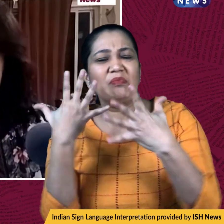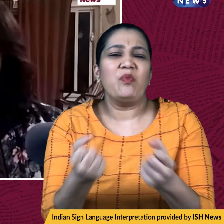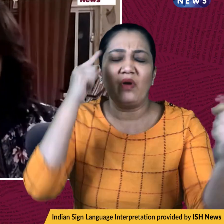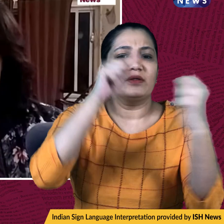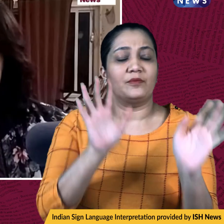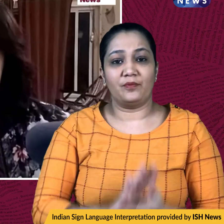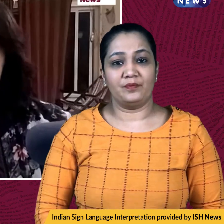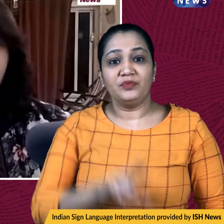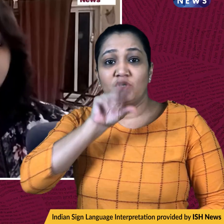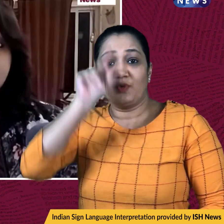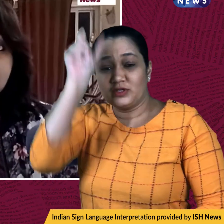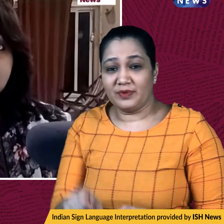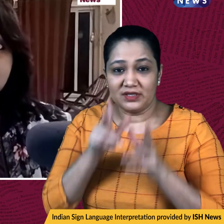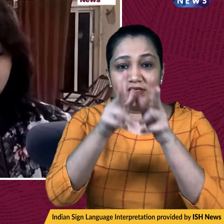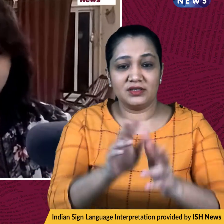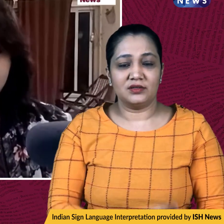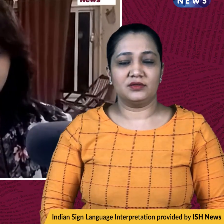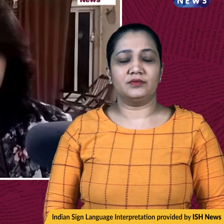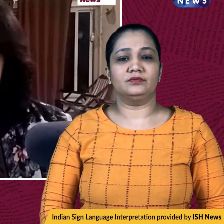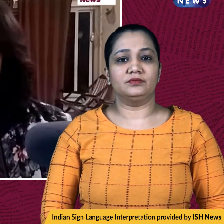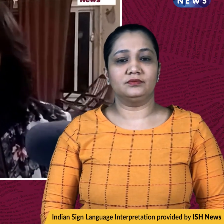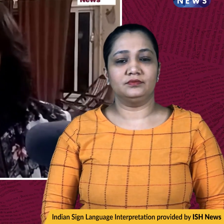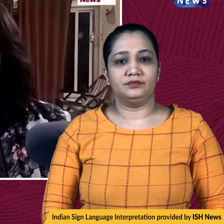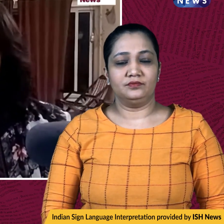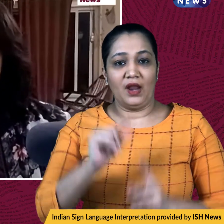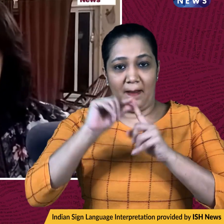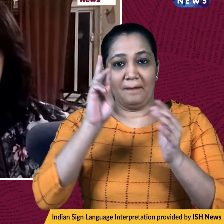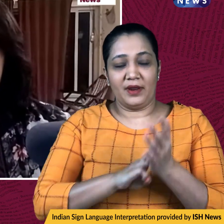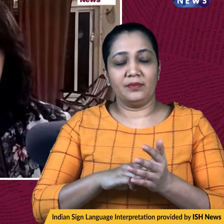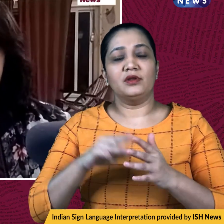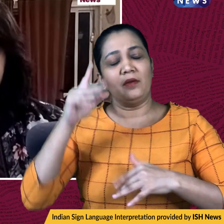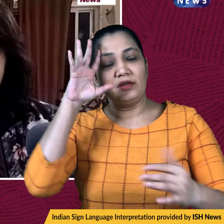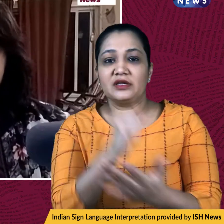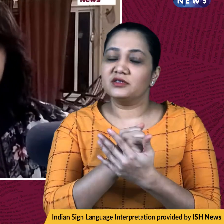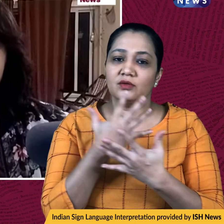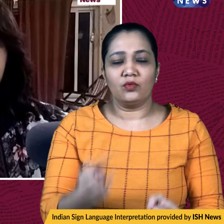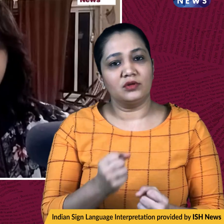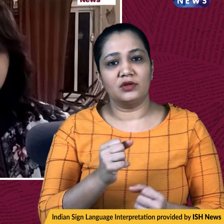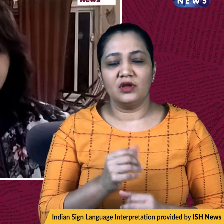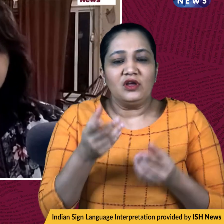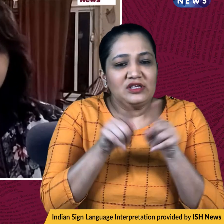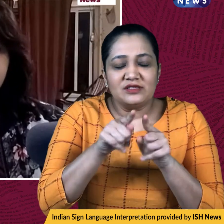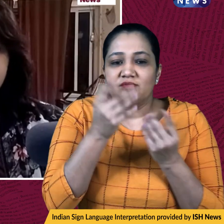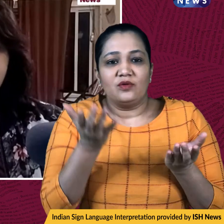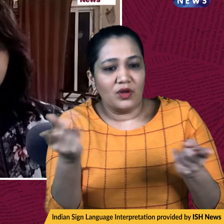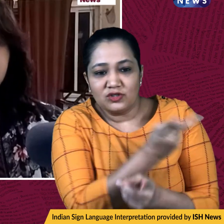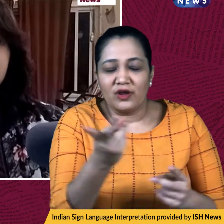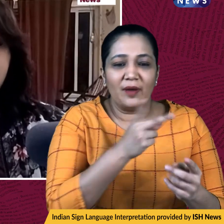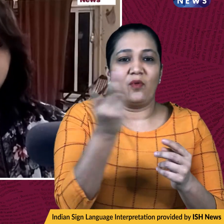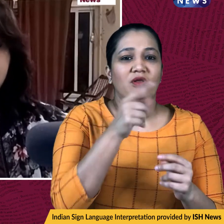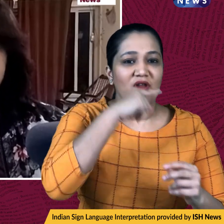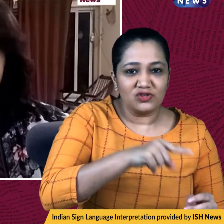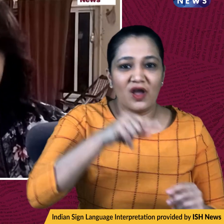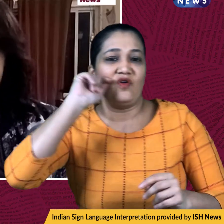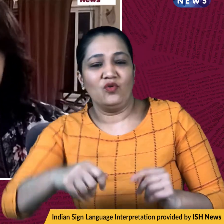Mr. Johnson's office has said in a statement, and I quote, "The Prime Minister is determined to accelerate diplomatic efforts